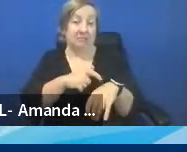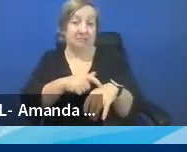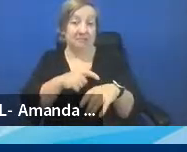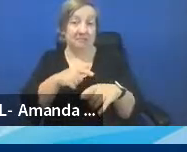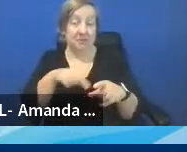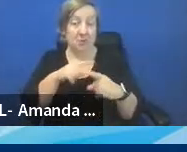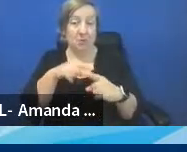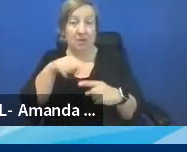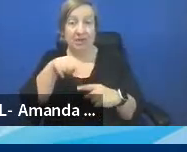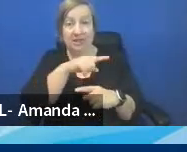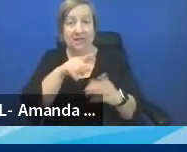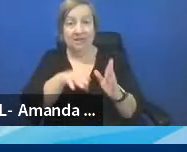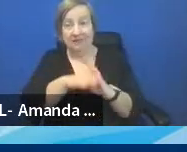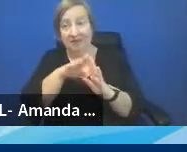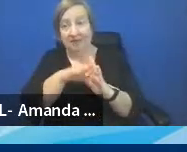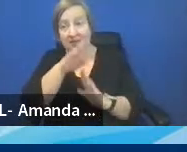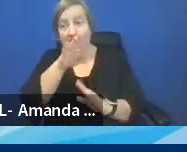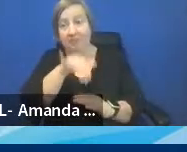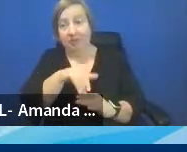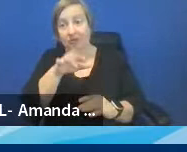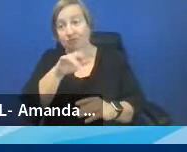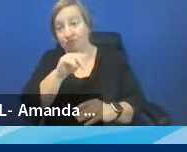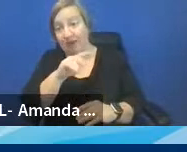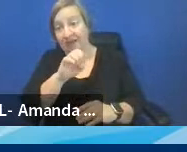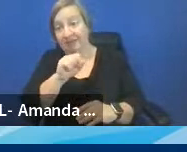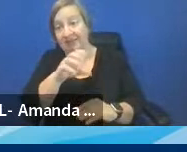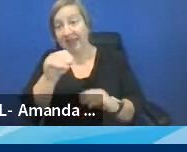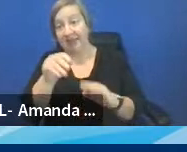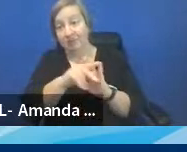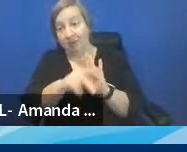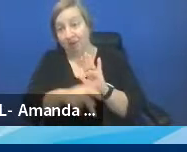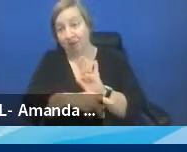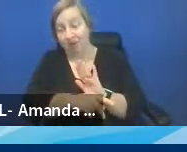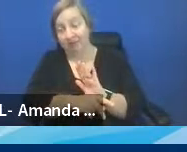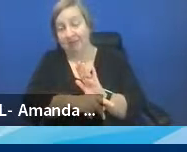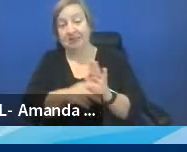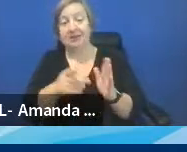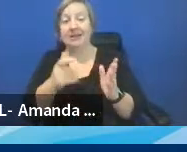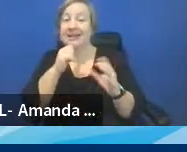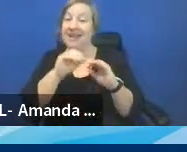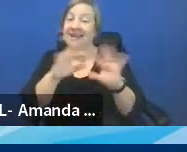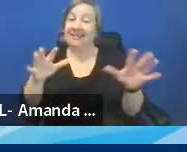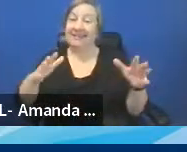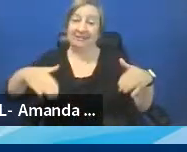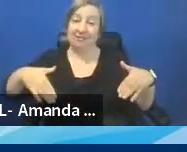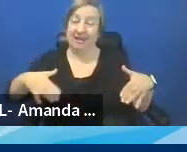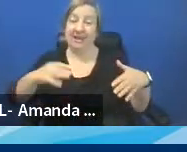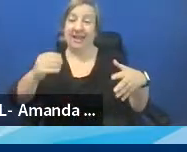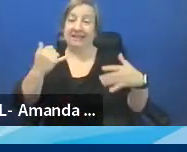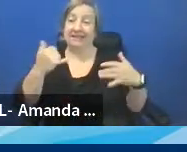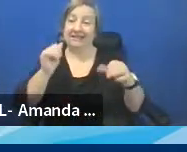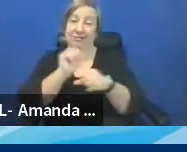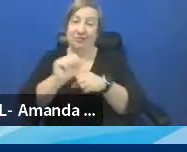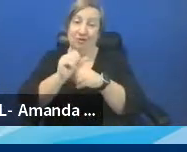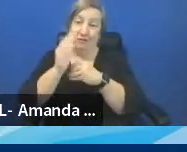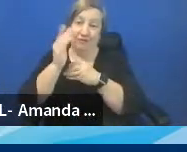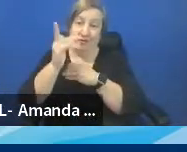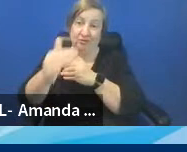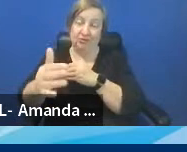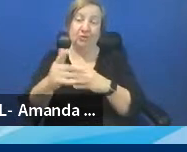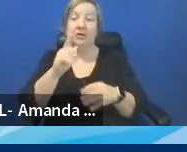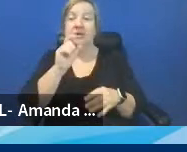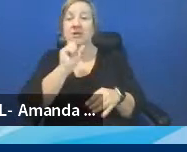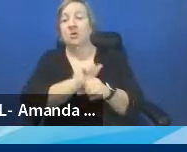as they develop those rates and policies. What is not clear yet and is work ahead of us is to work with